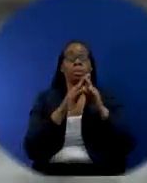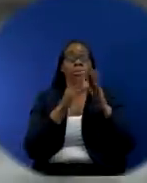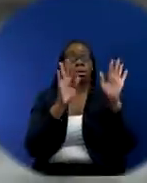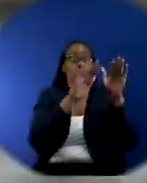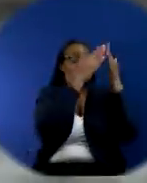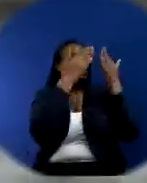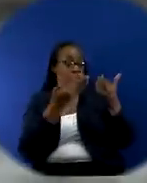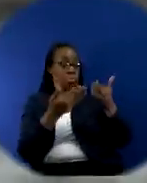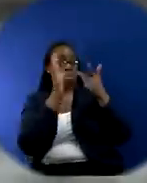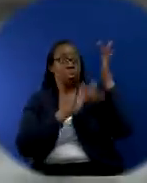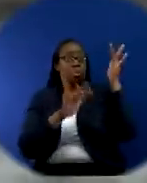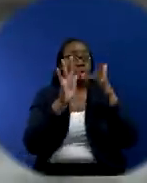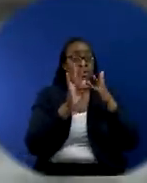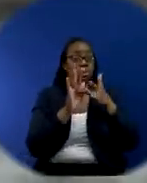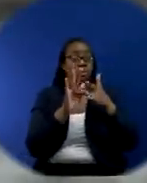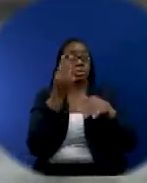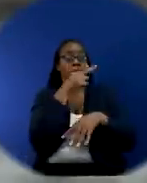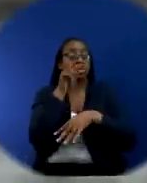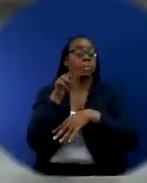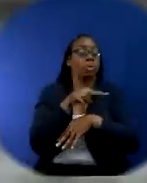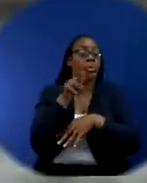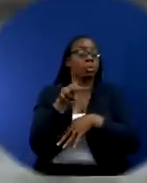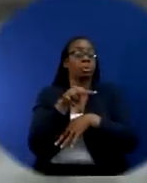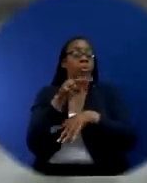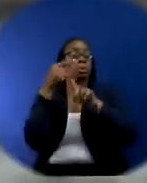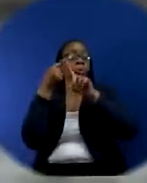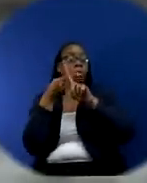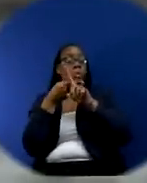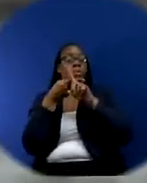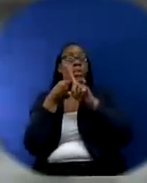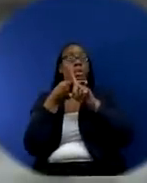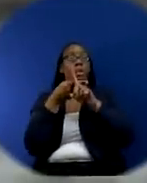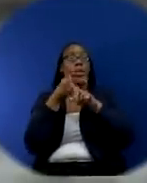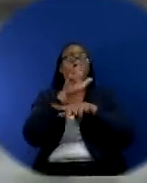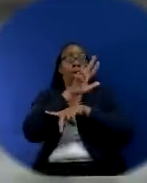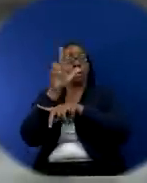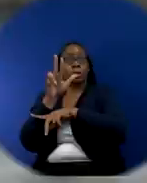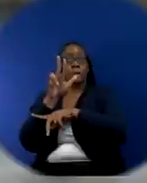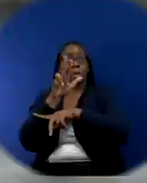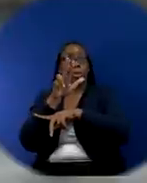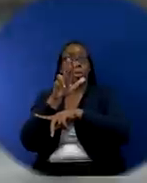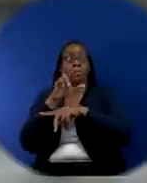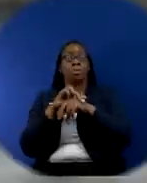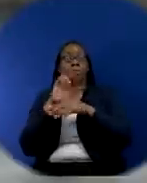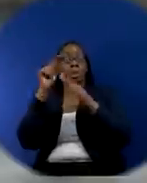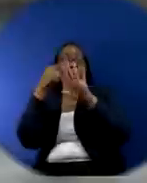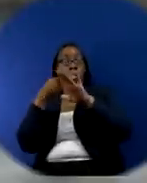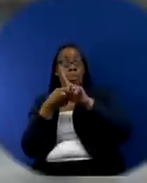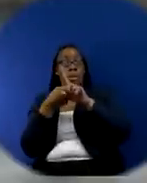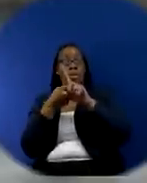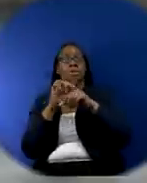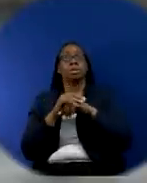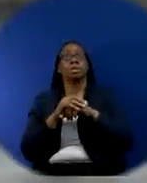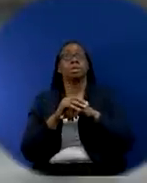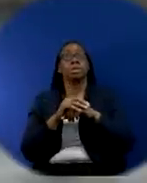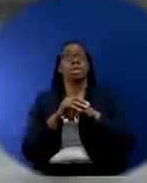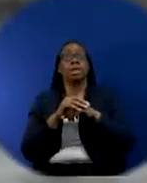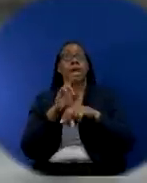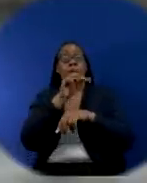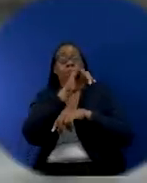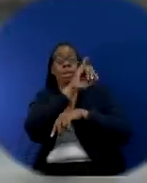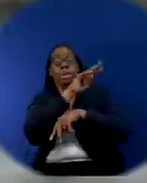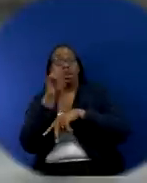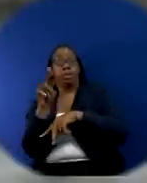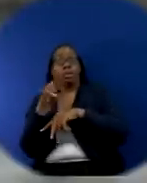parables of Jesus. We'll look throughout the months of June, July, and August. And today's parable comes from the New Testament gospel as recorded